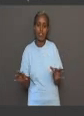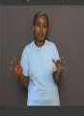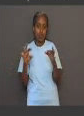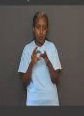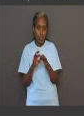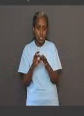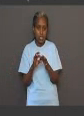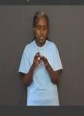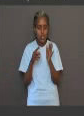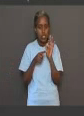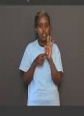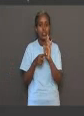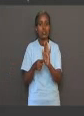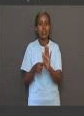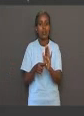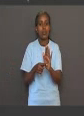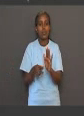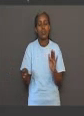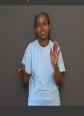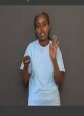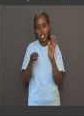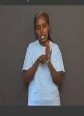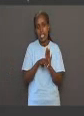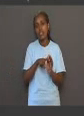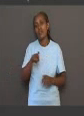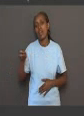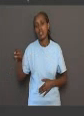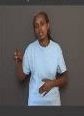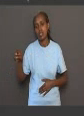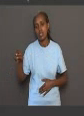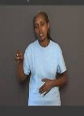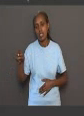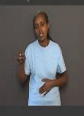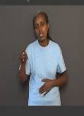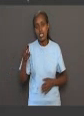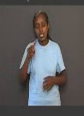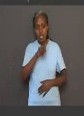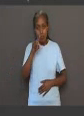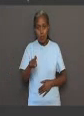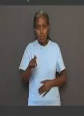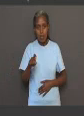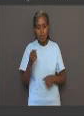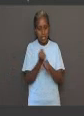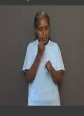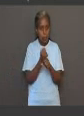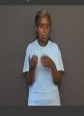coordinates show up on the negative axes, the problem is made simple.